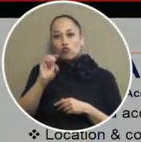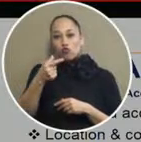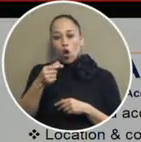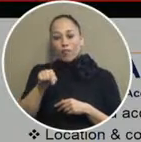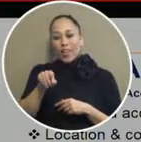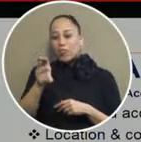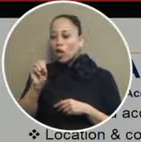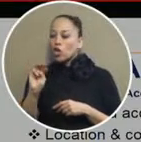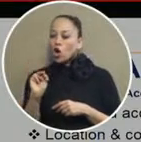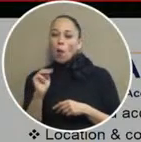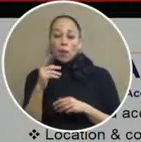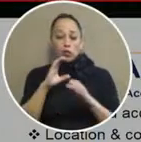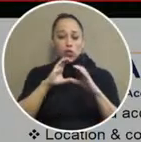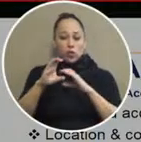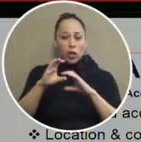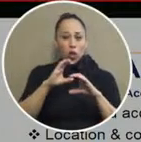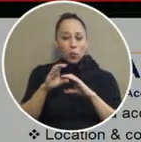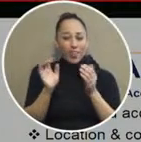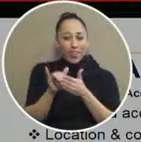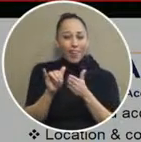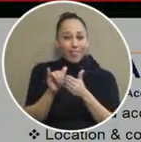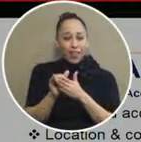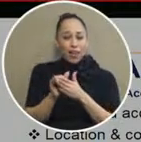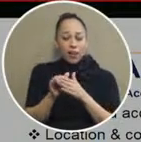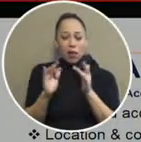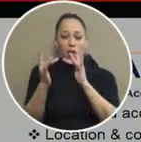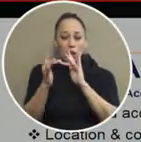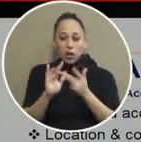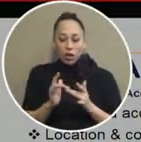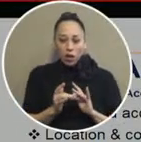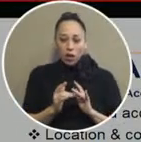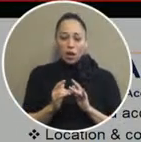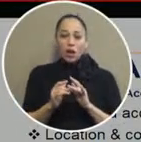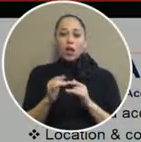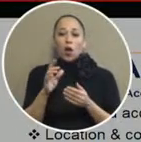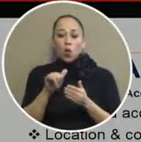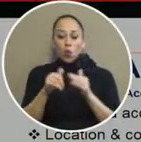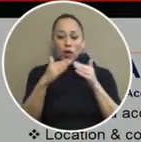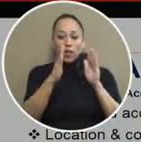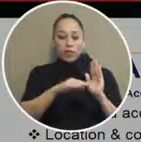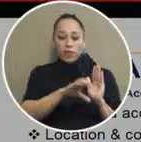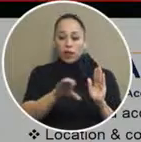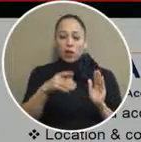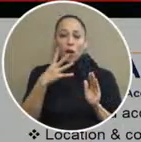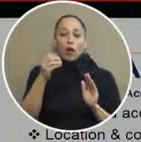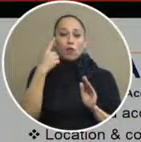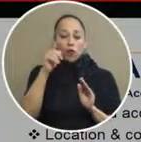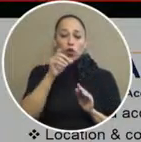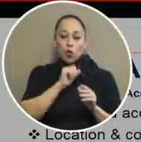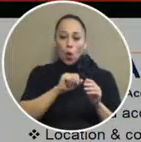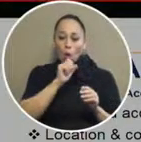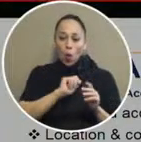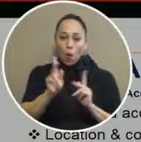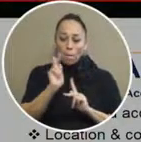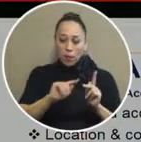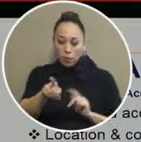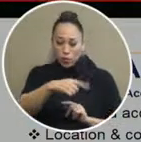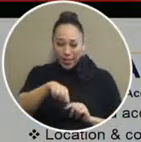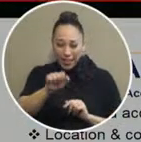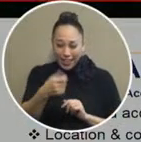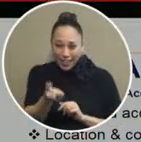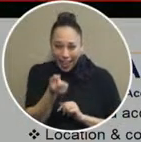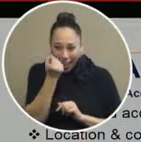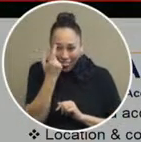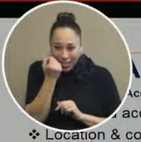to communicate that. We're also leveraging the networks I previously mentioned with our neighbors and our seniors to make sure that those folks understand how they can